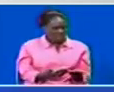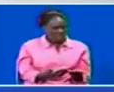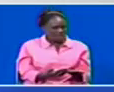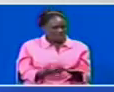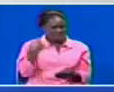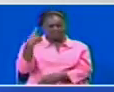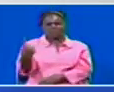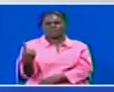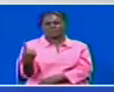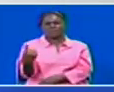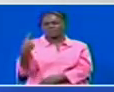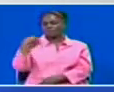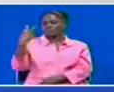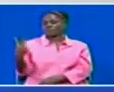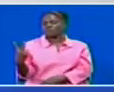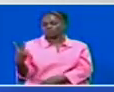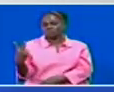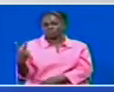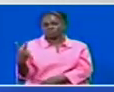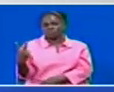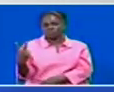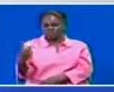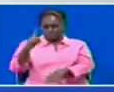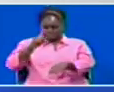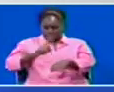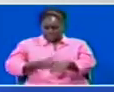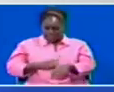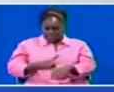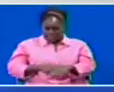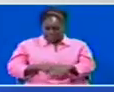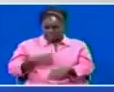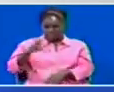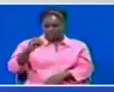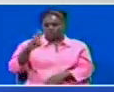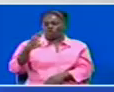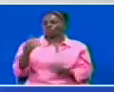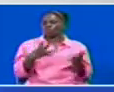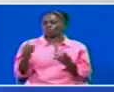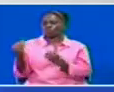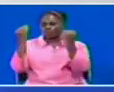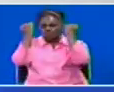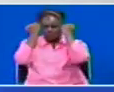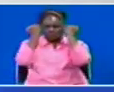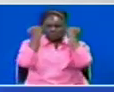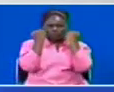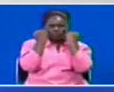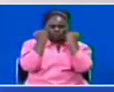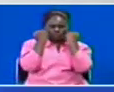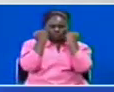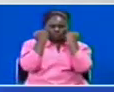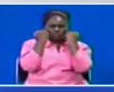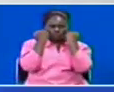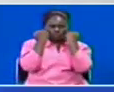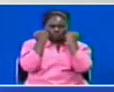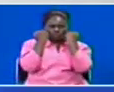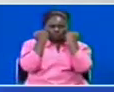That's number one. Number two, at the time that court went to court and when it was